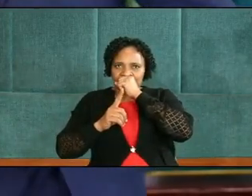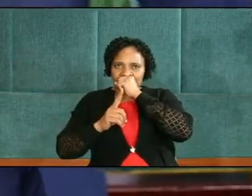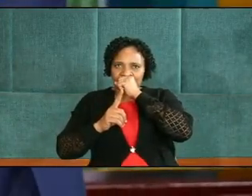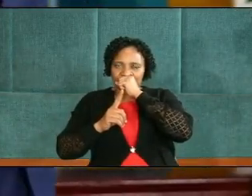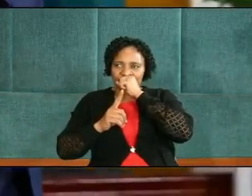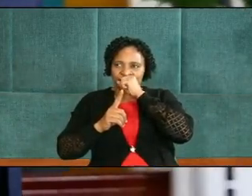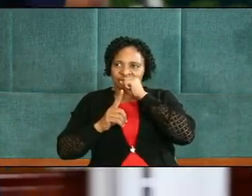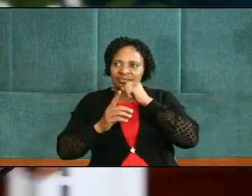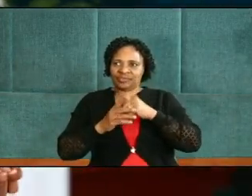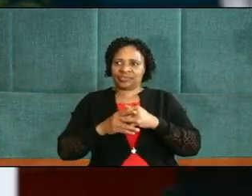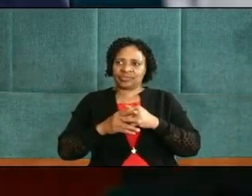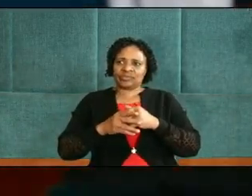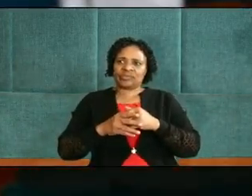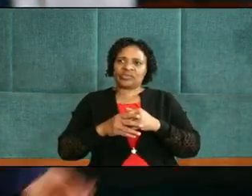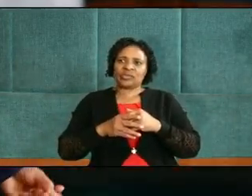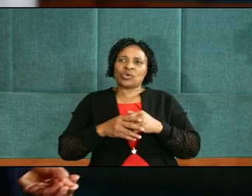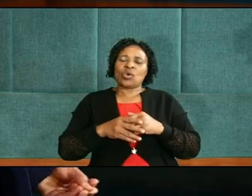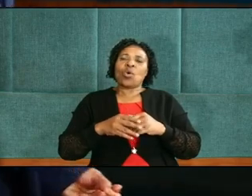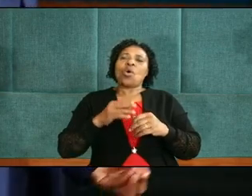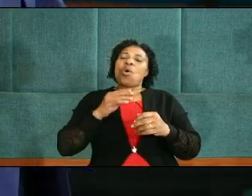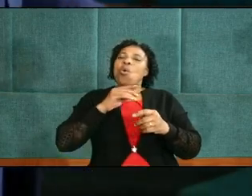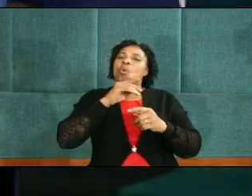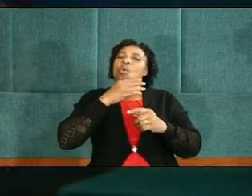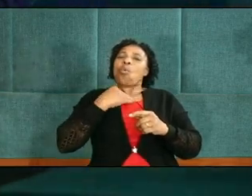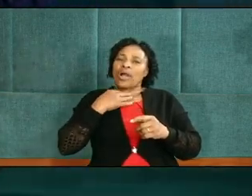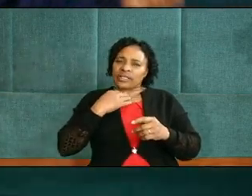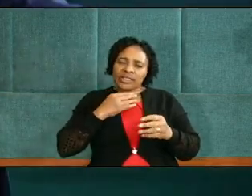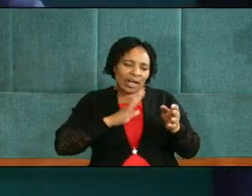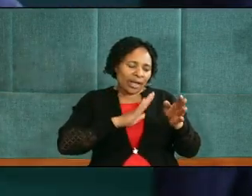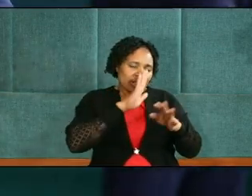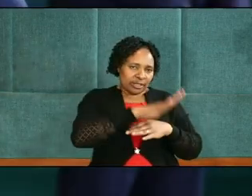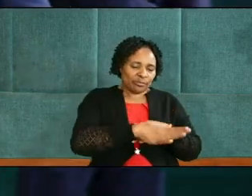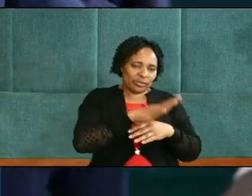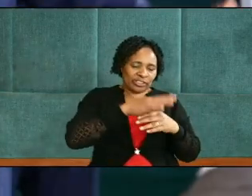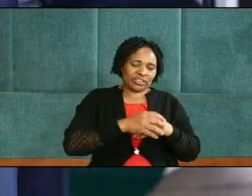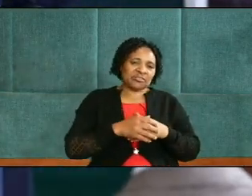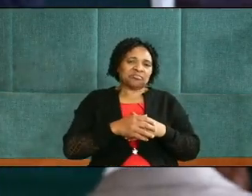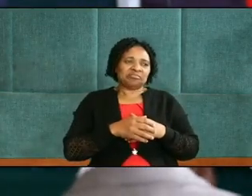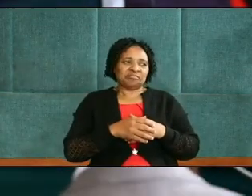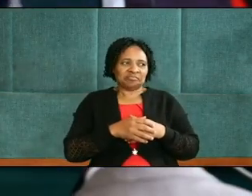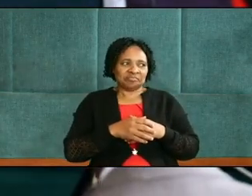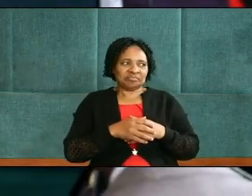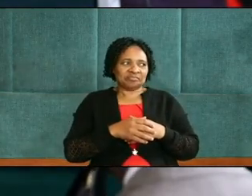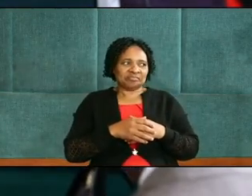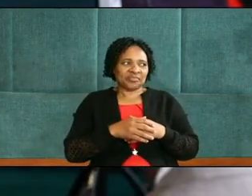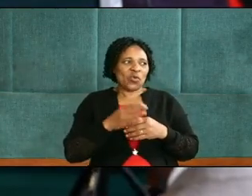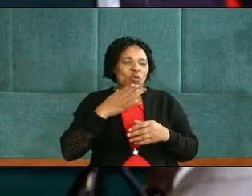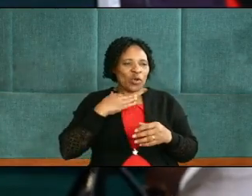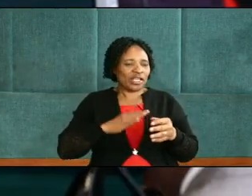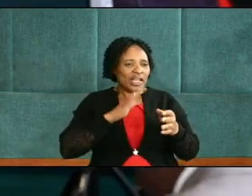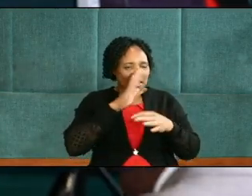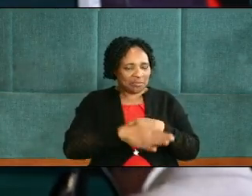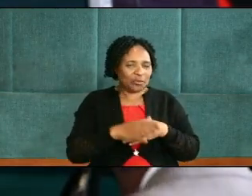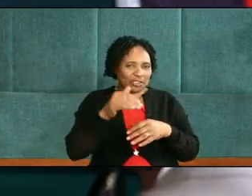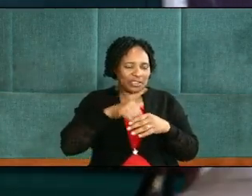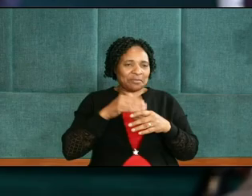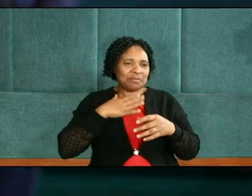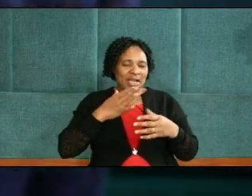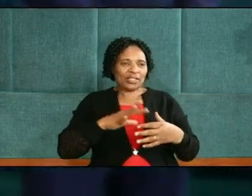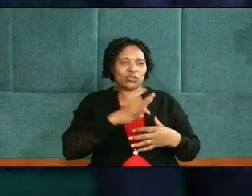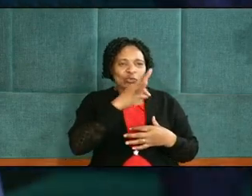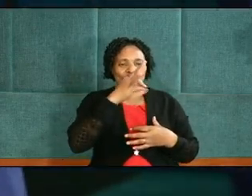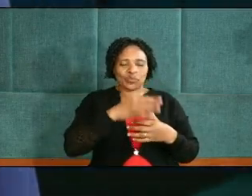have it. I want the deposit on my soul. I want the deposit on my soul.